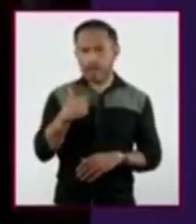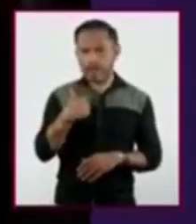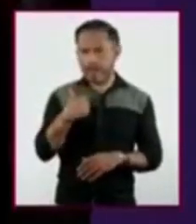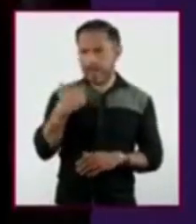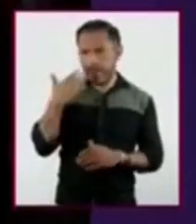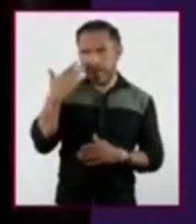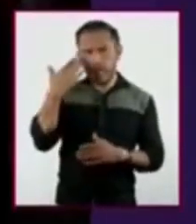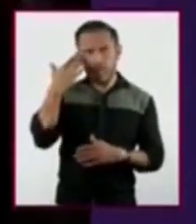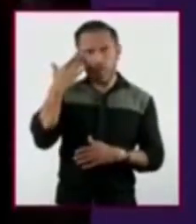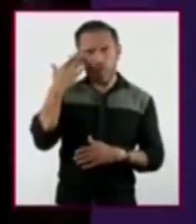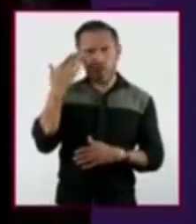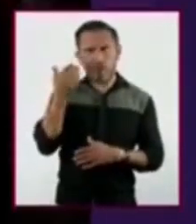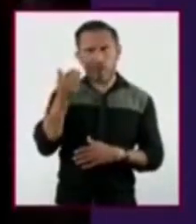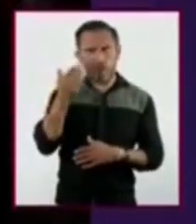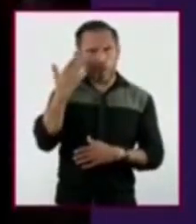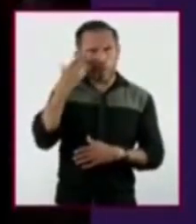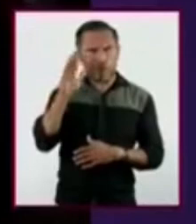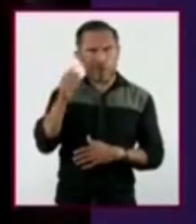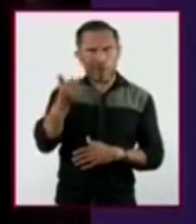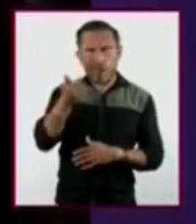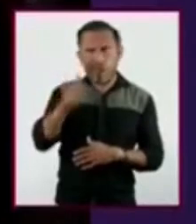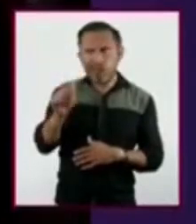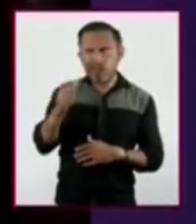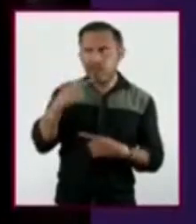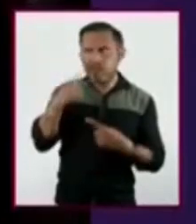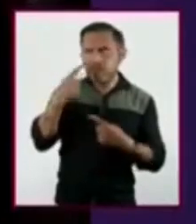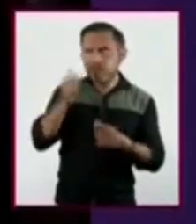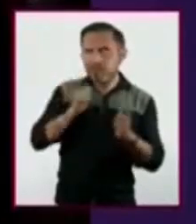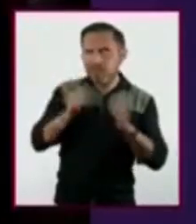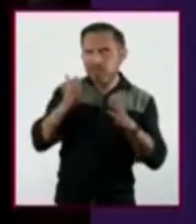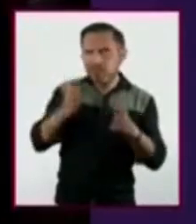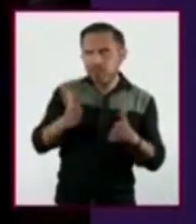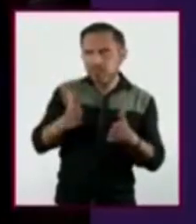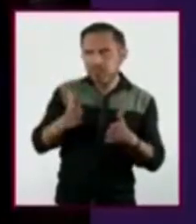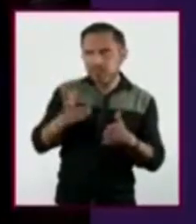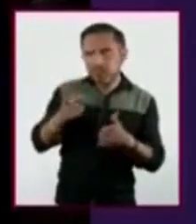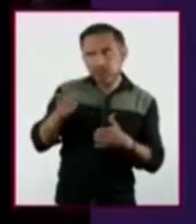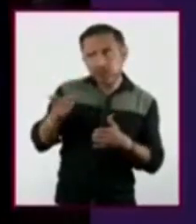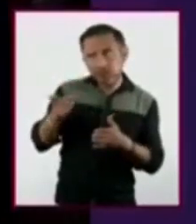famous actress. Is she your friend, Dizzy?